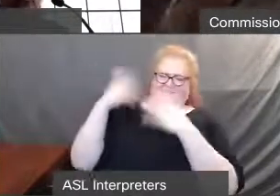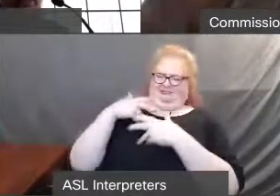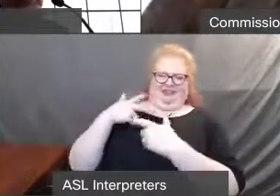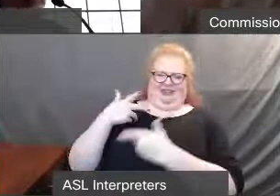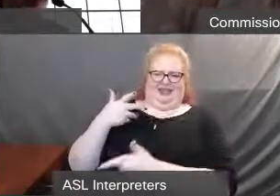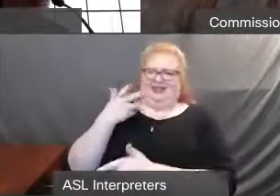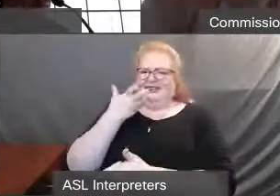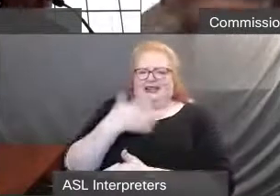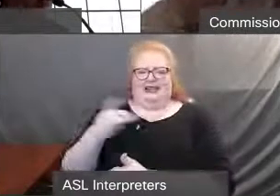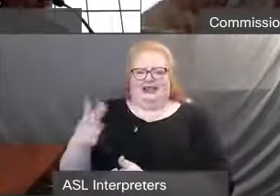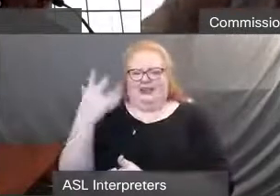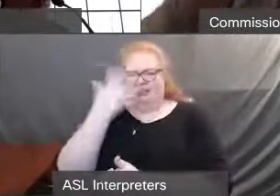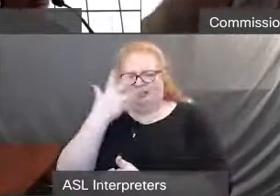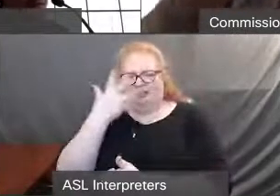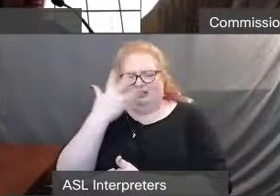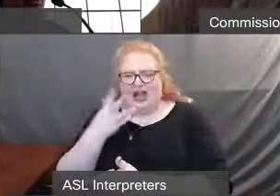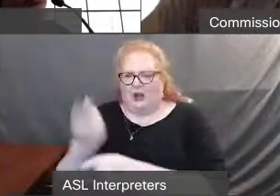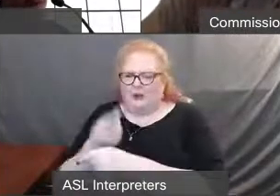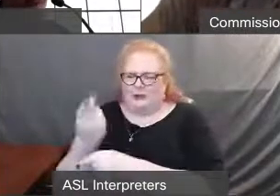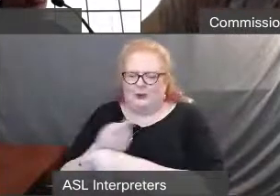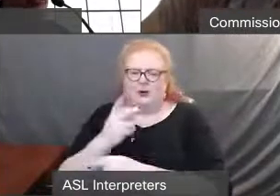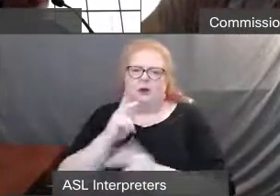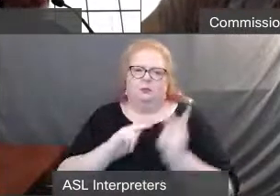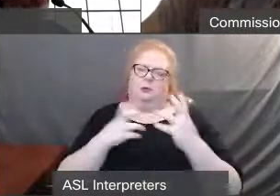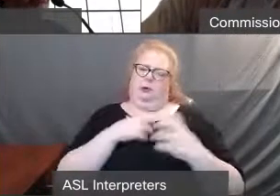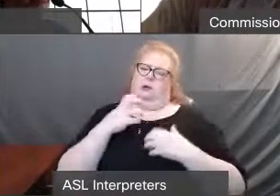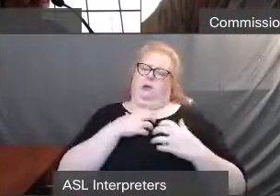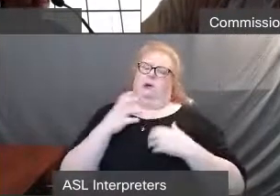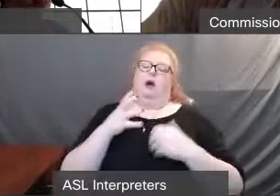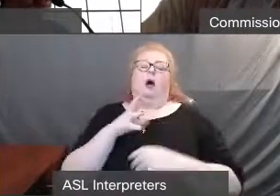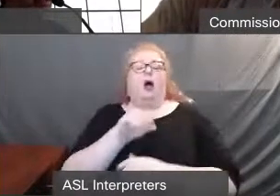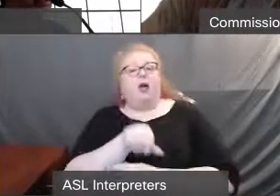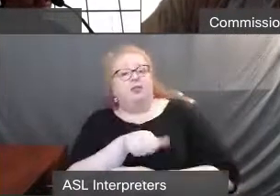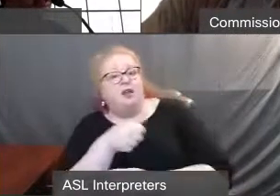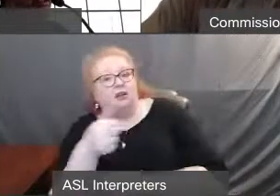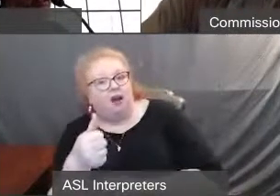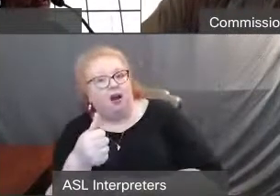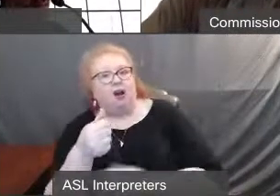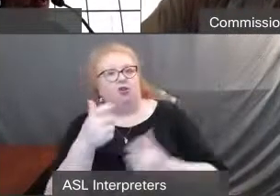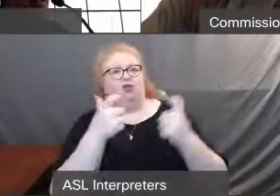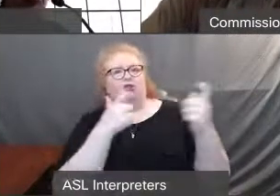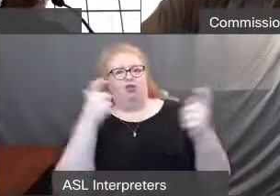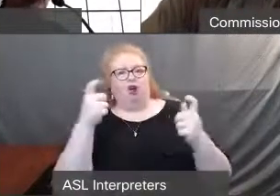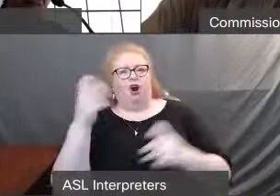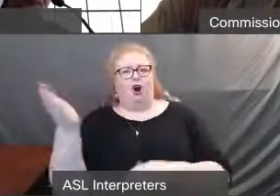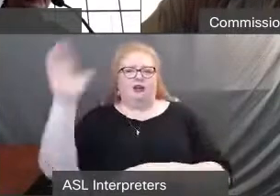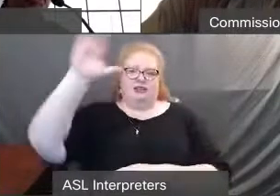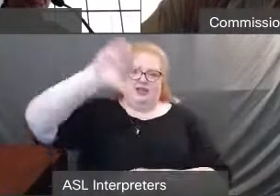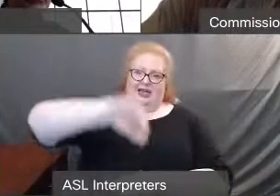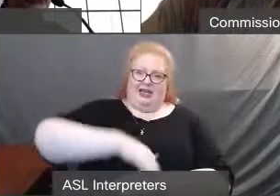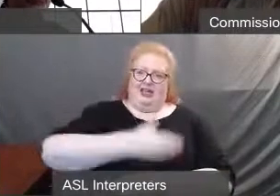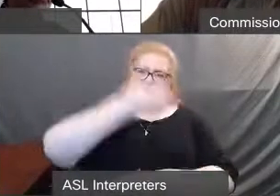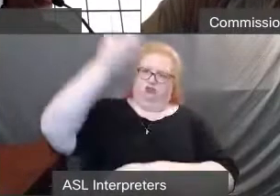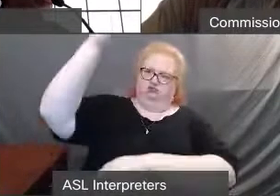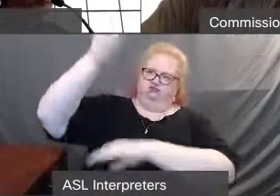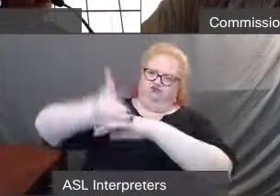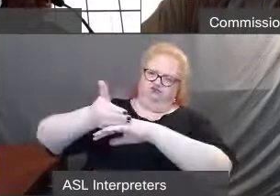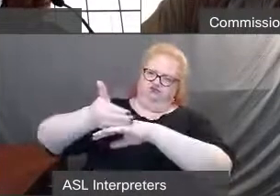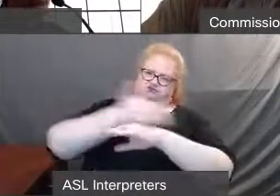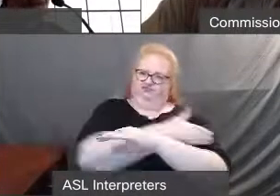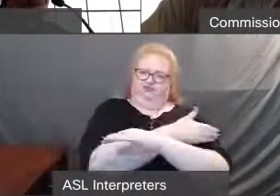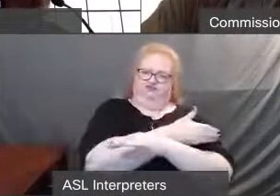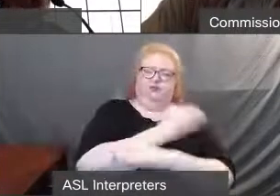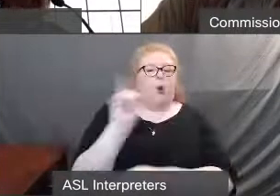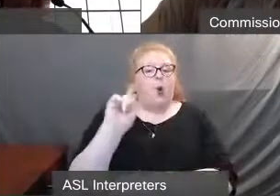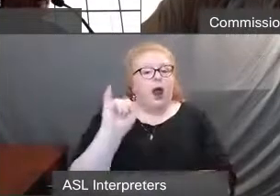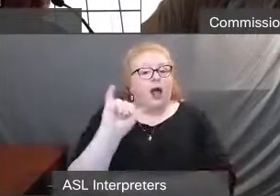even before that, there was other large hillside cuts that were done. One along Rodney Parham at Treasure Hills